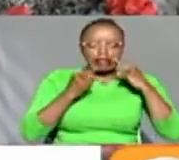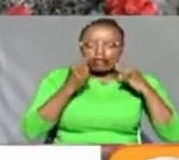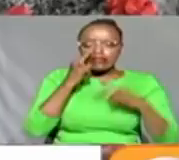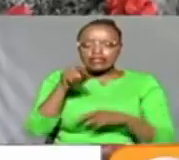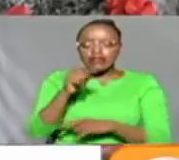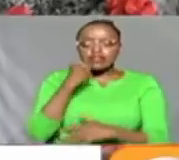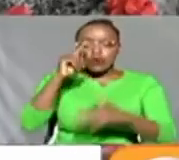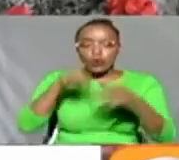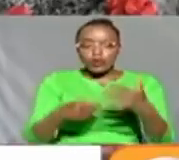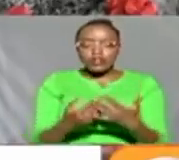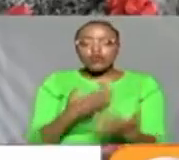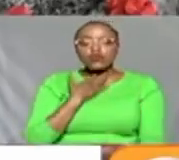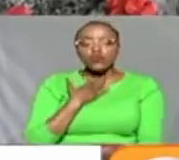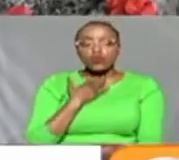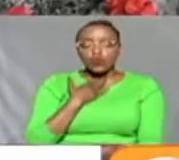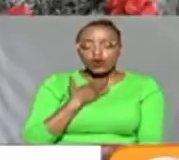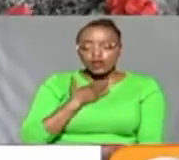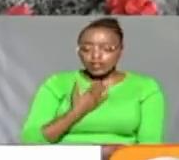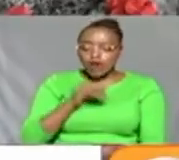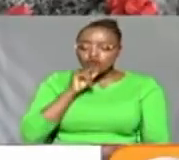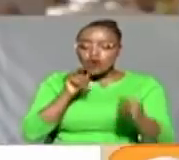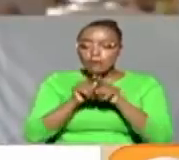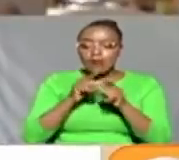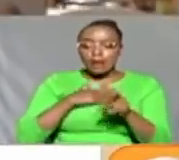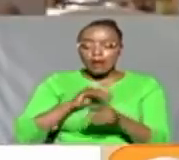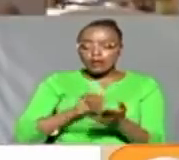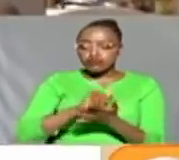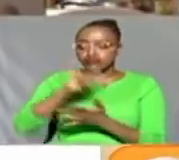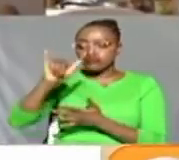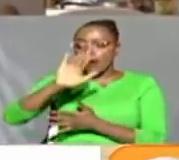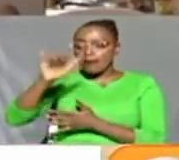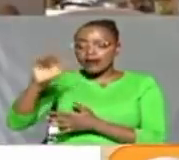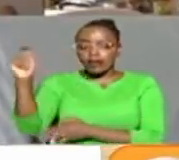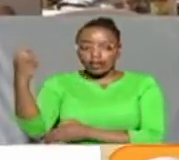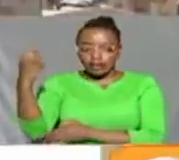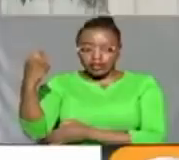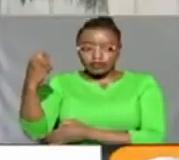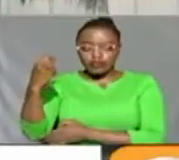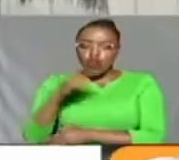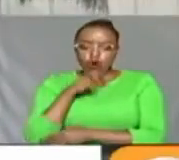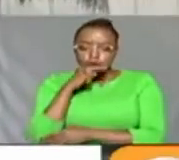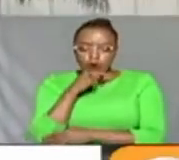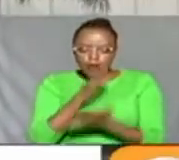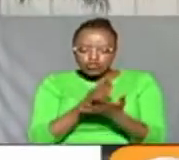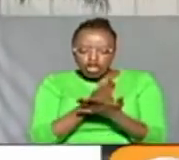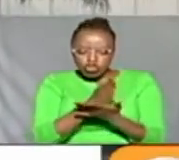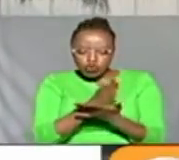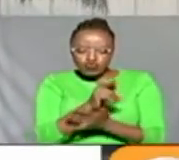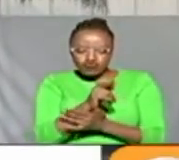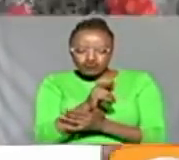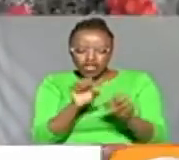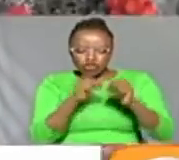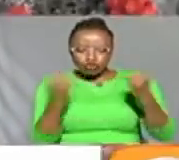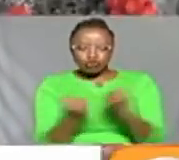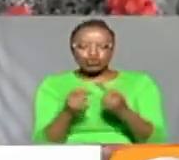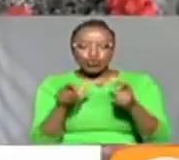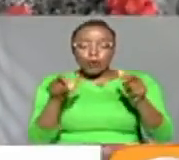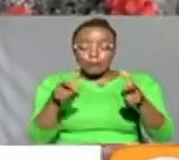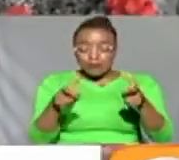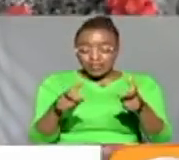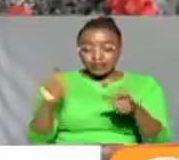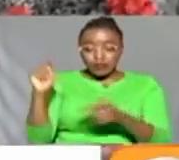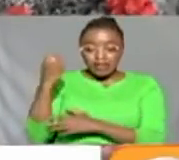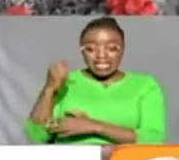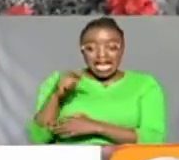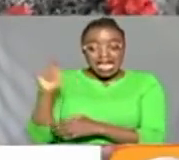could say was, I want my brother back home. Moreover, he says the comments shared by Kenyans online are disheartening, claiming